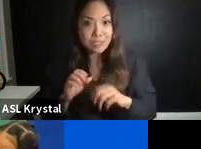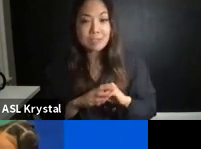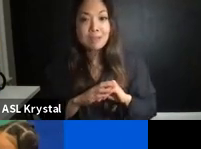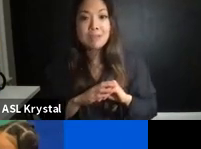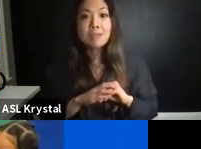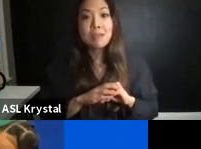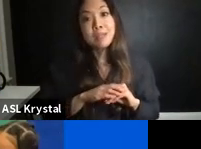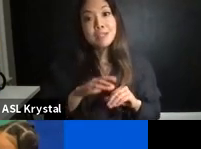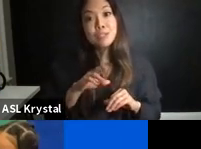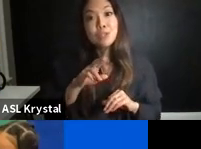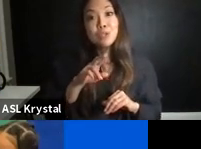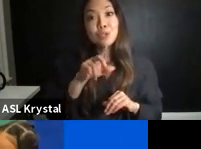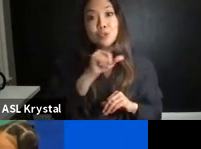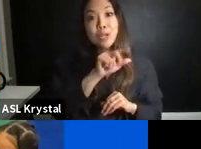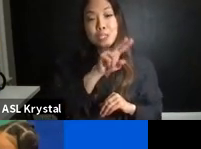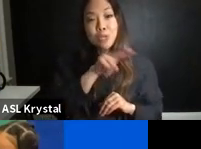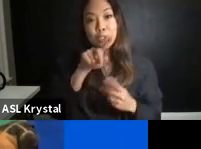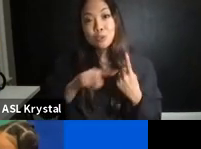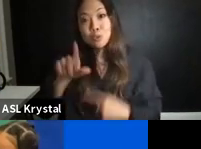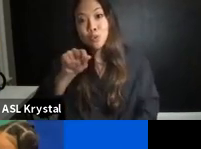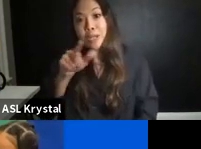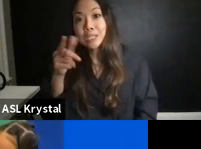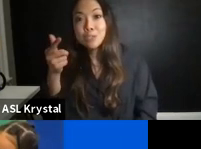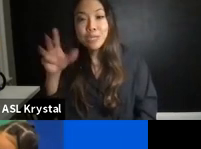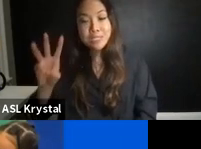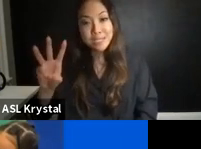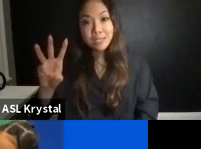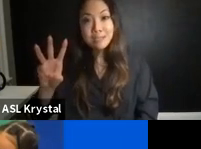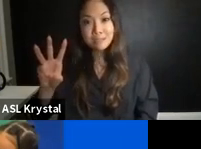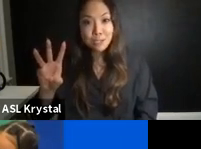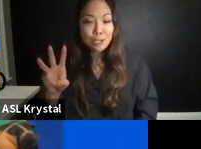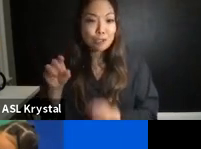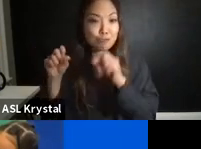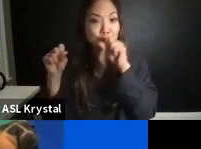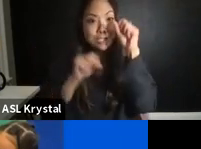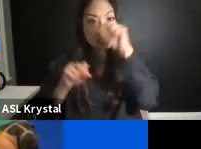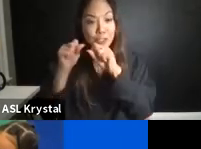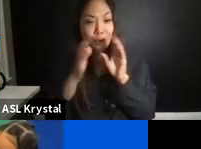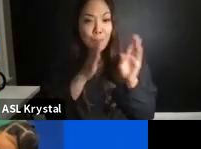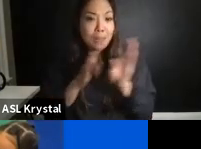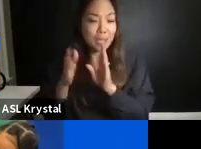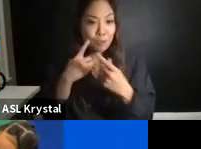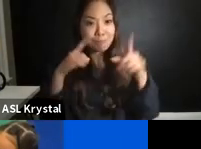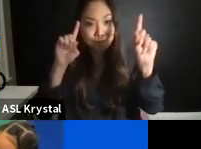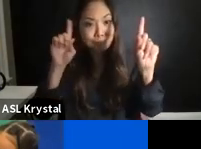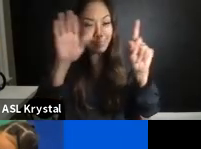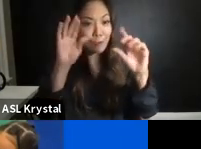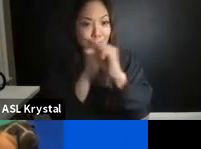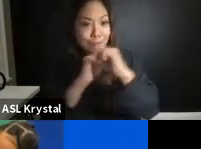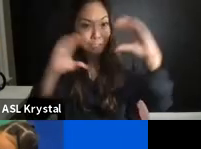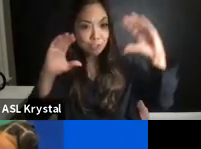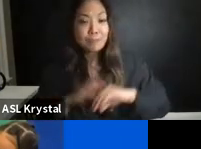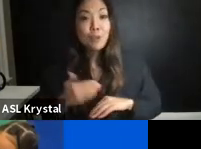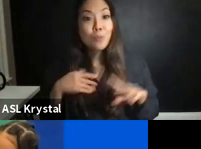22-26 bps library services strategic plan to reach its vision we have a team ready to implement the